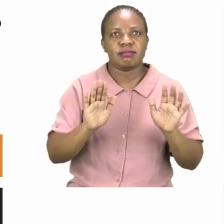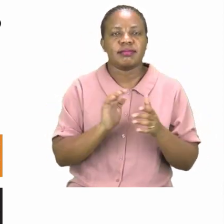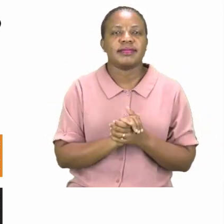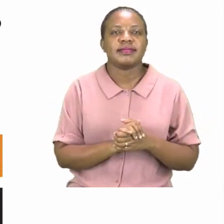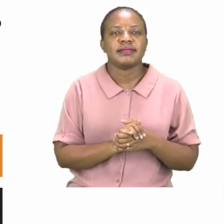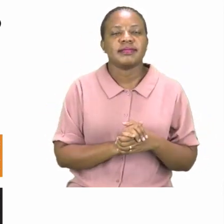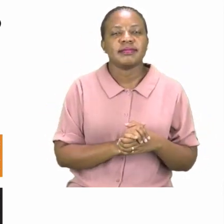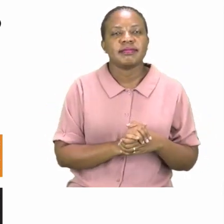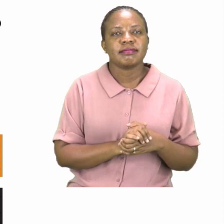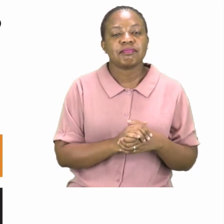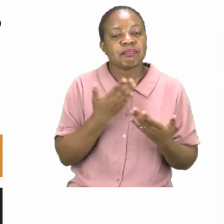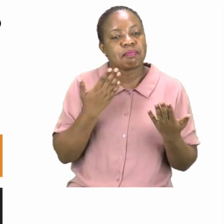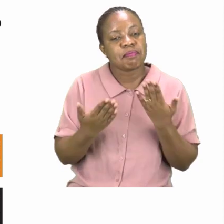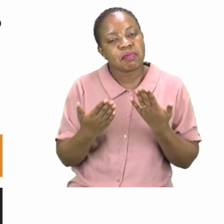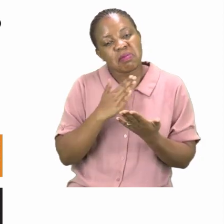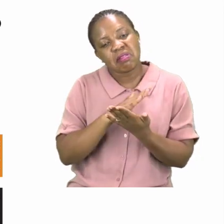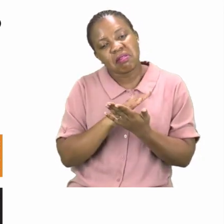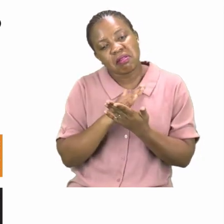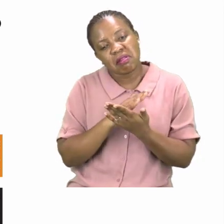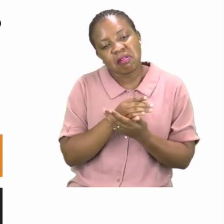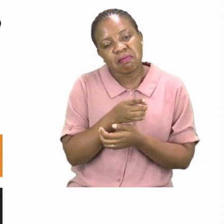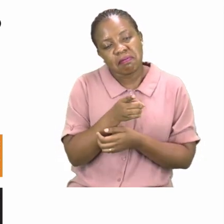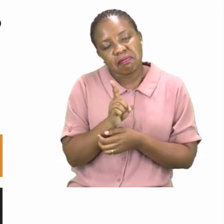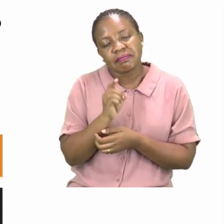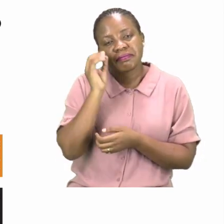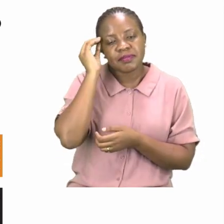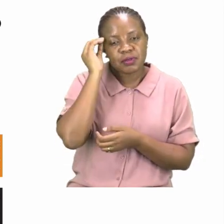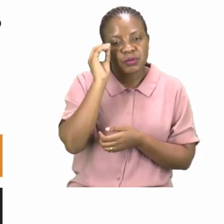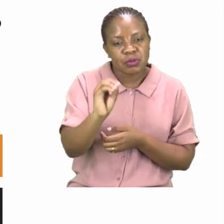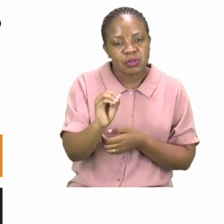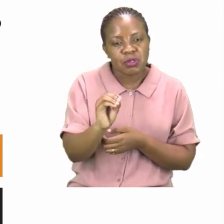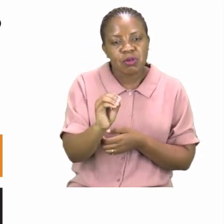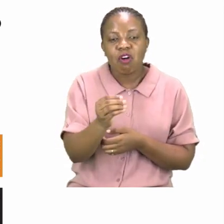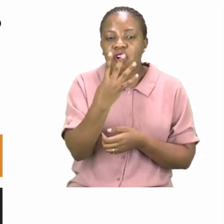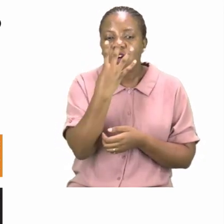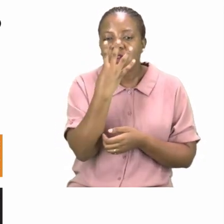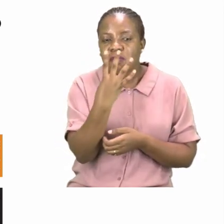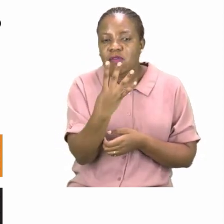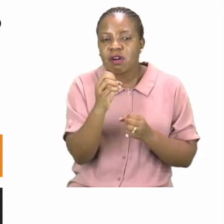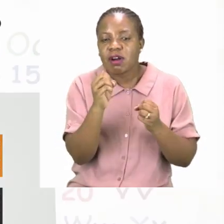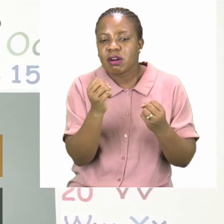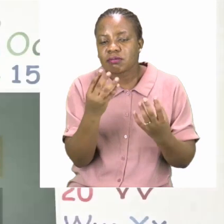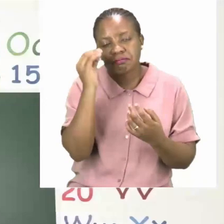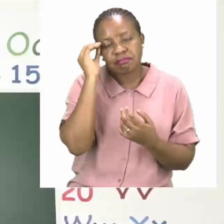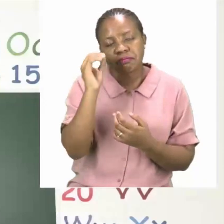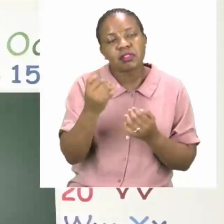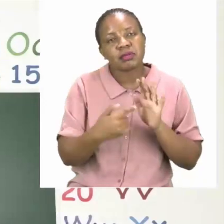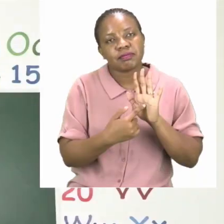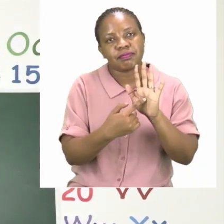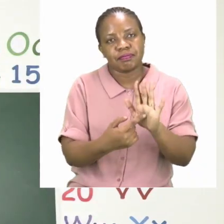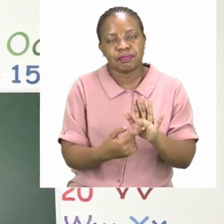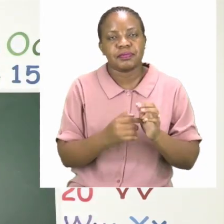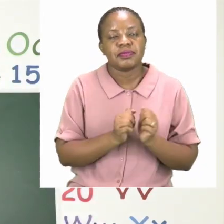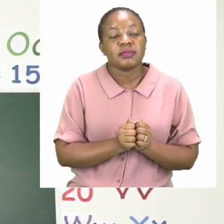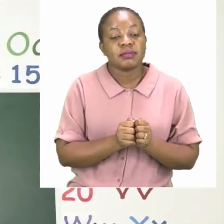you how many four is here in the classroom. Let's take a look at the table. Now,